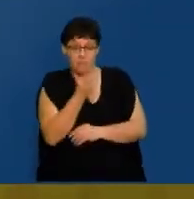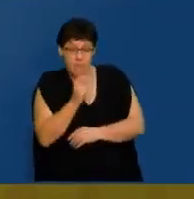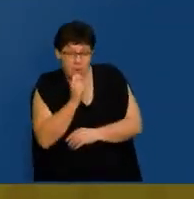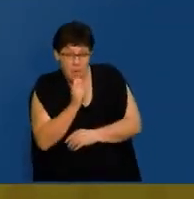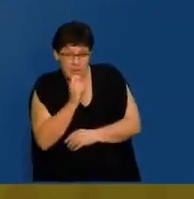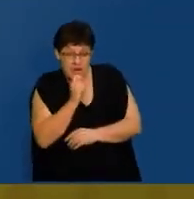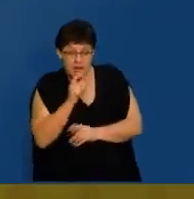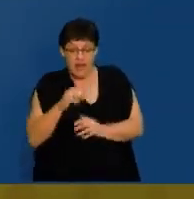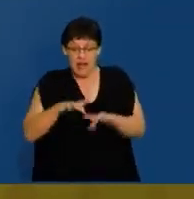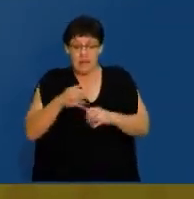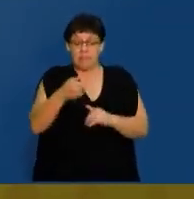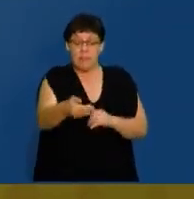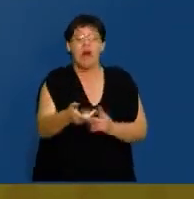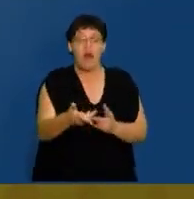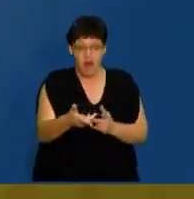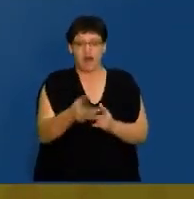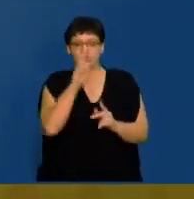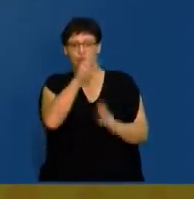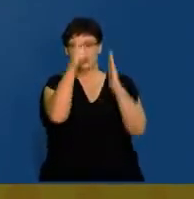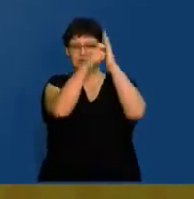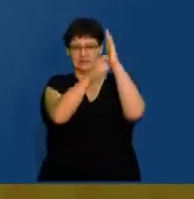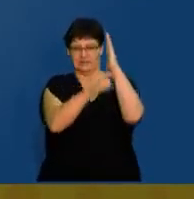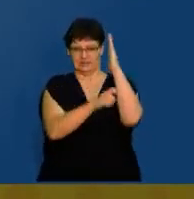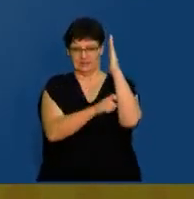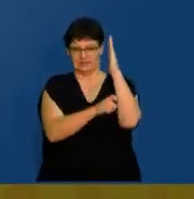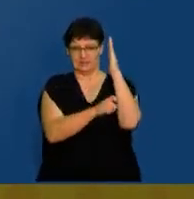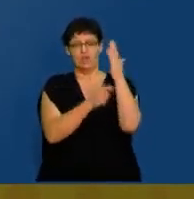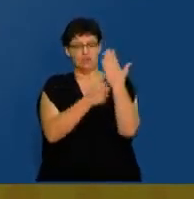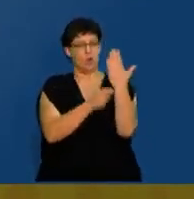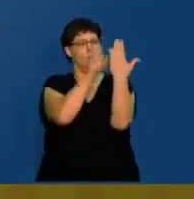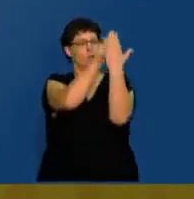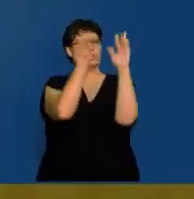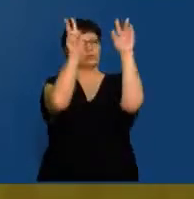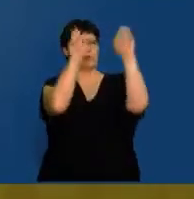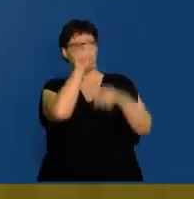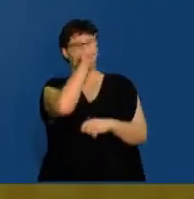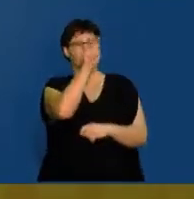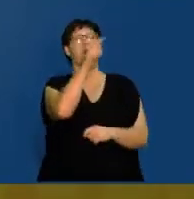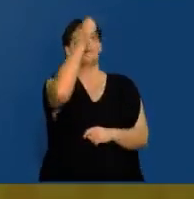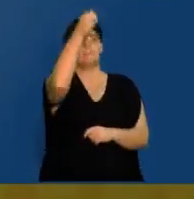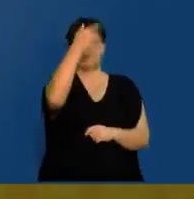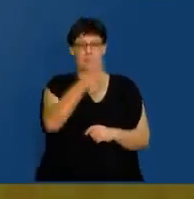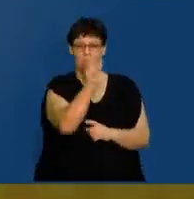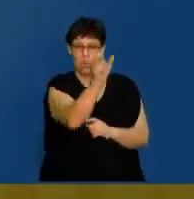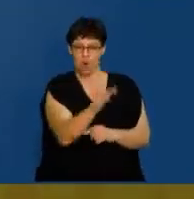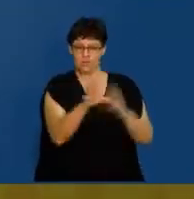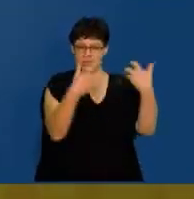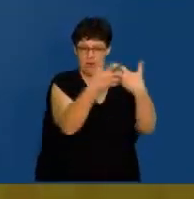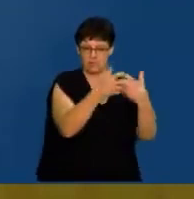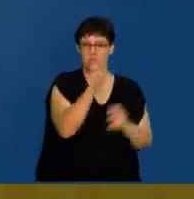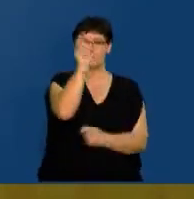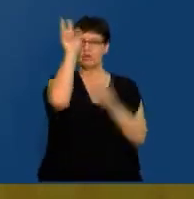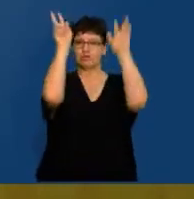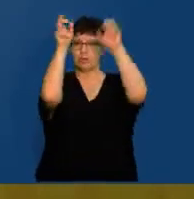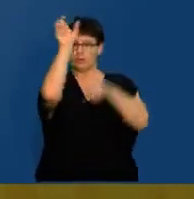a list of terms, just listing them. So identify the topic, list all the terms, and you go